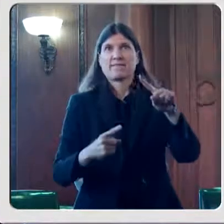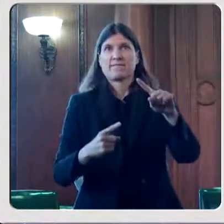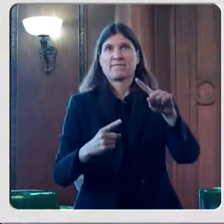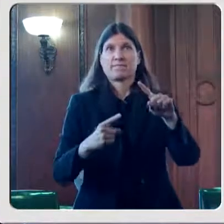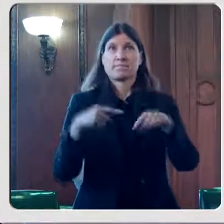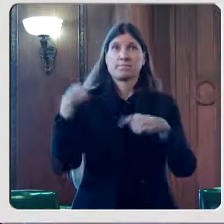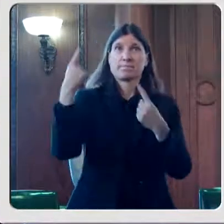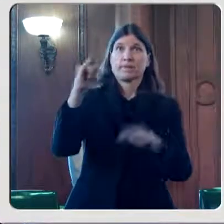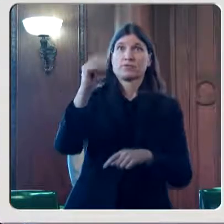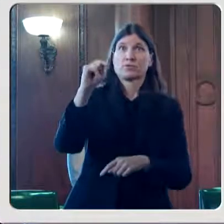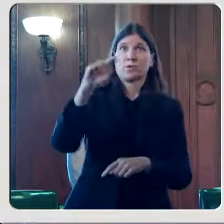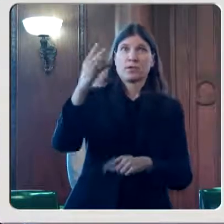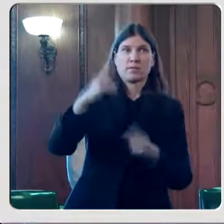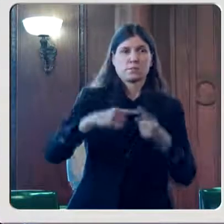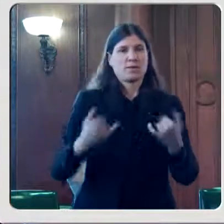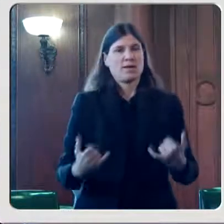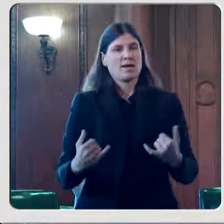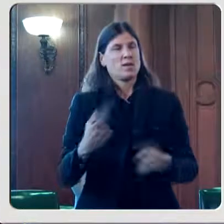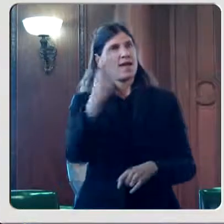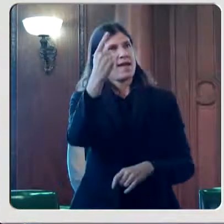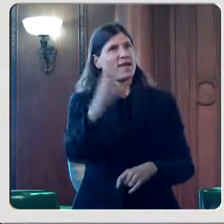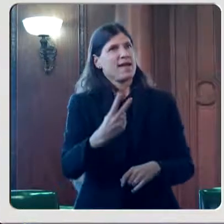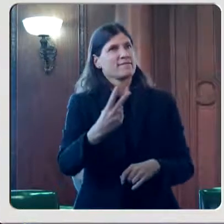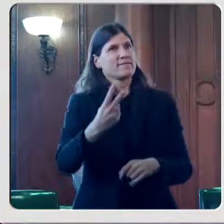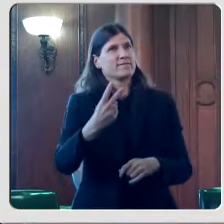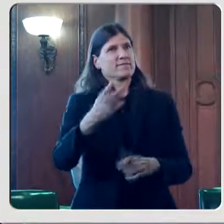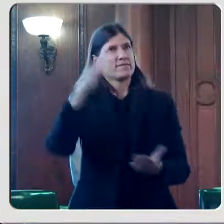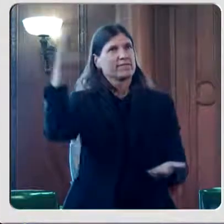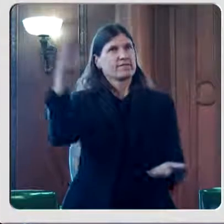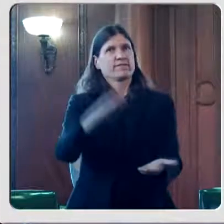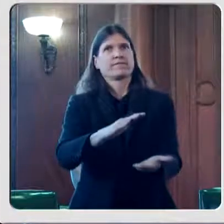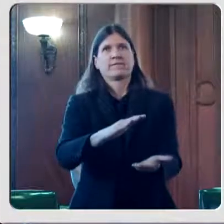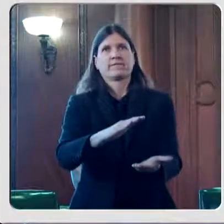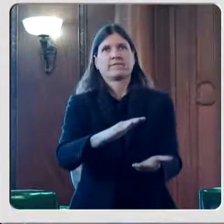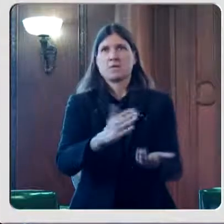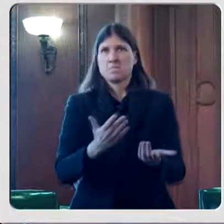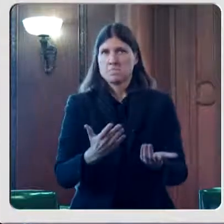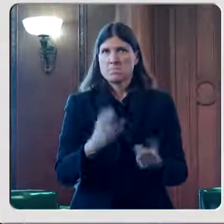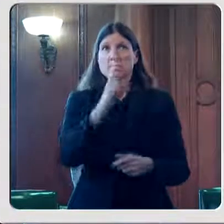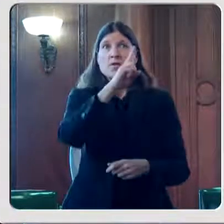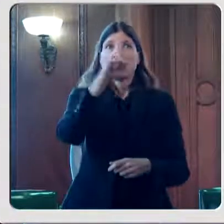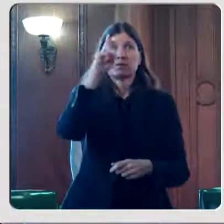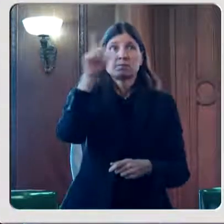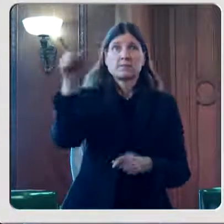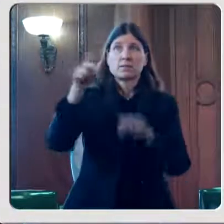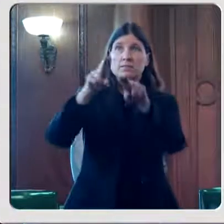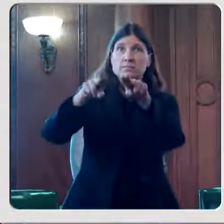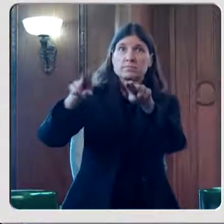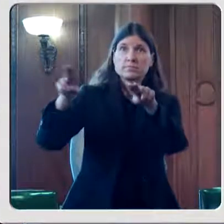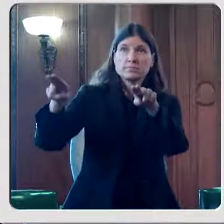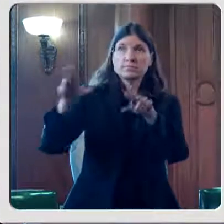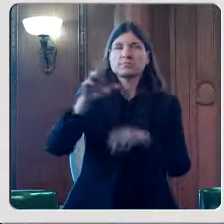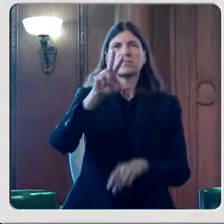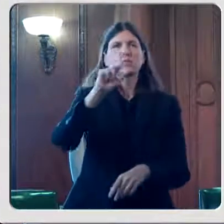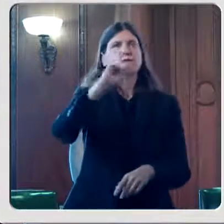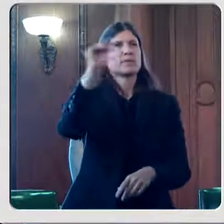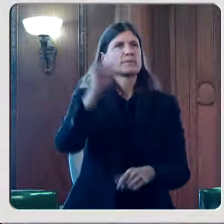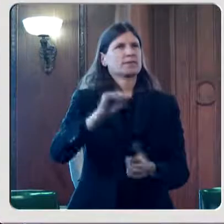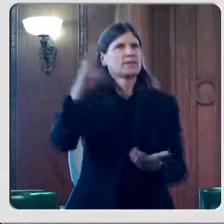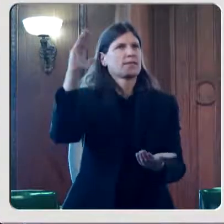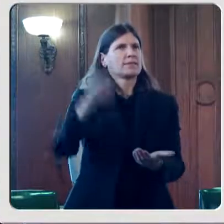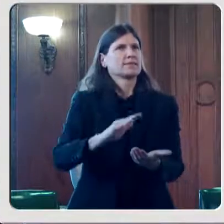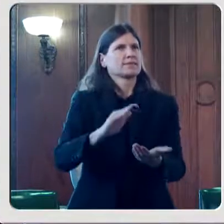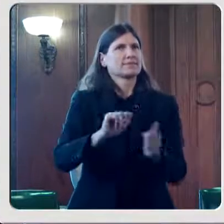8th here in the United States. Hospitalizations have decreased by over 30% during that same time period, and the number of